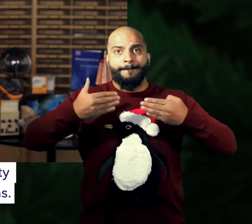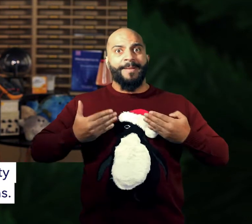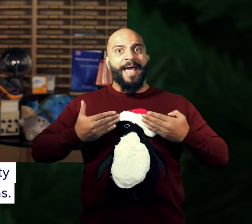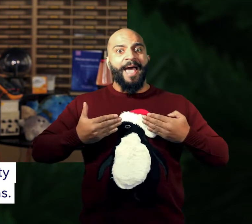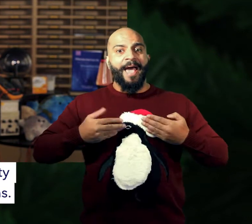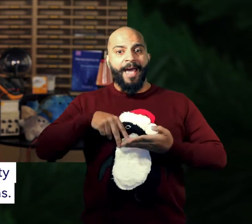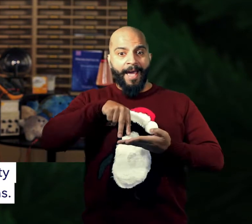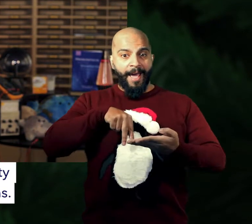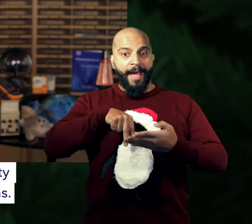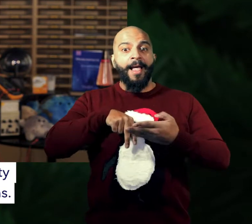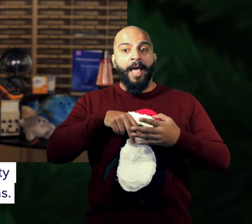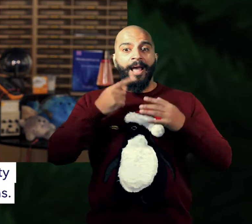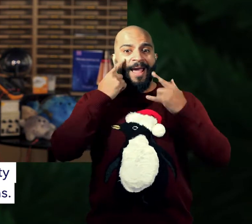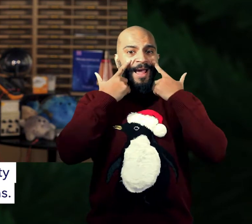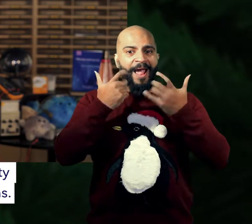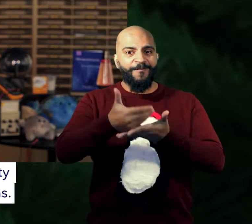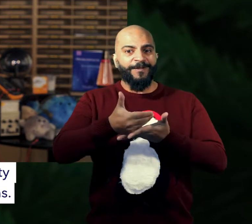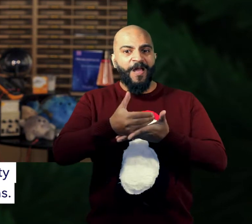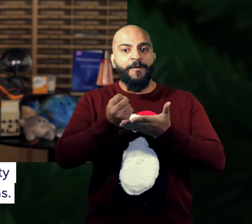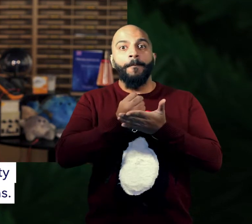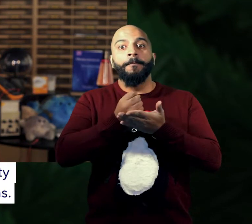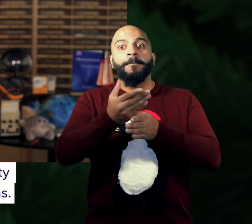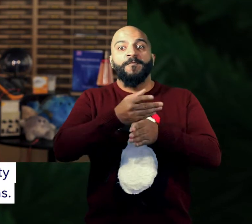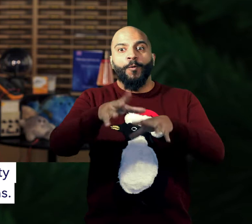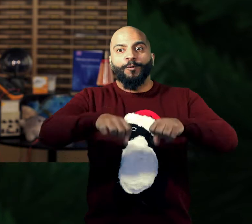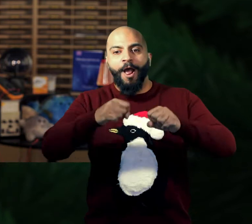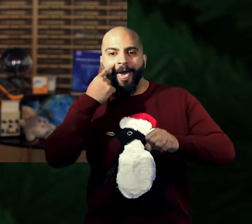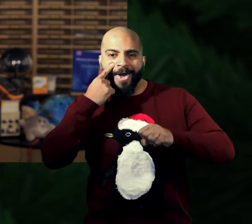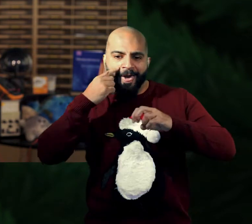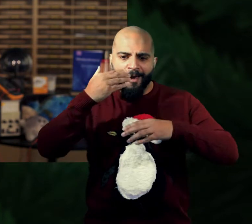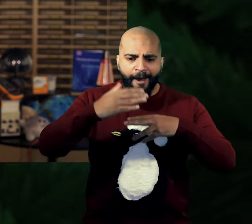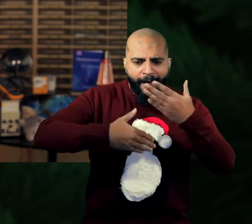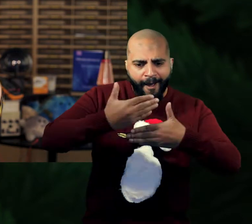to think carefully about safety before you carry out your investigations.